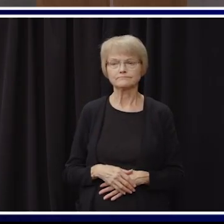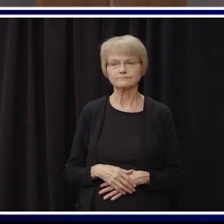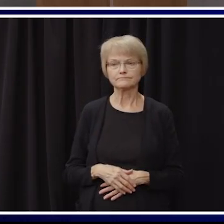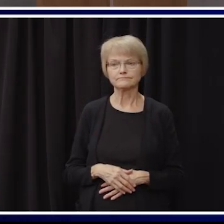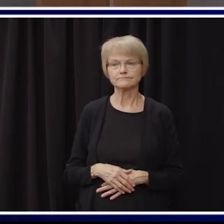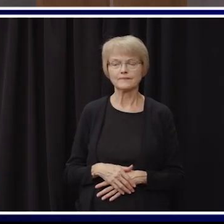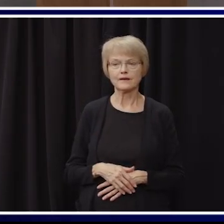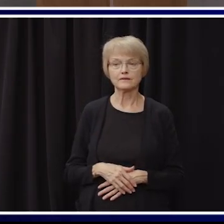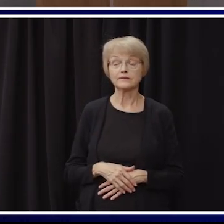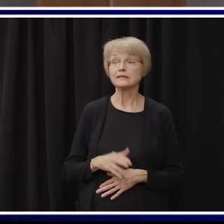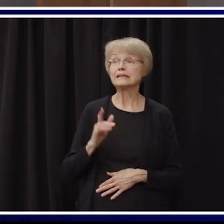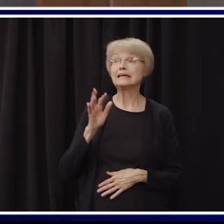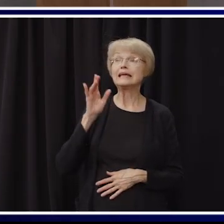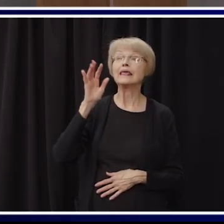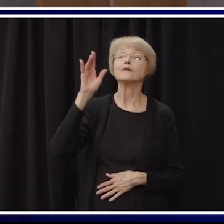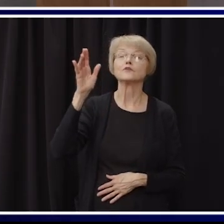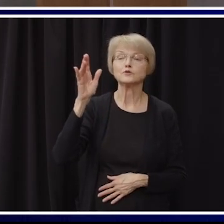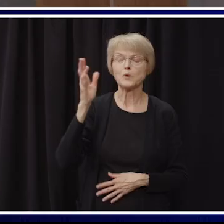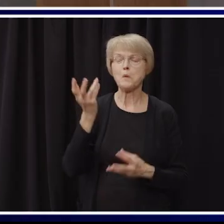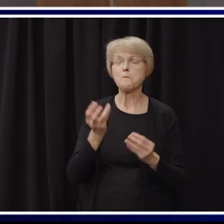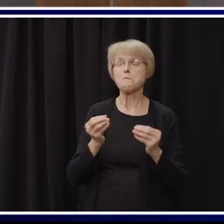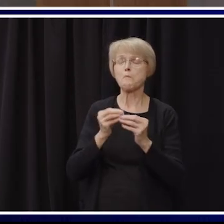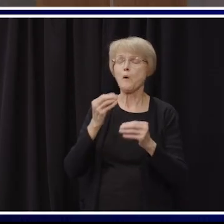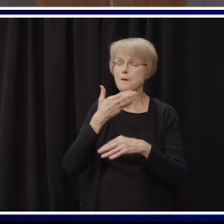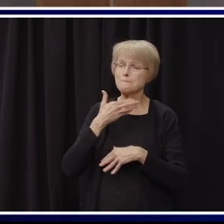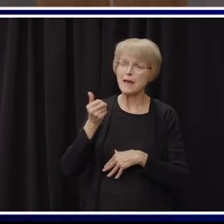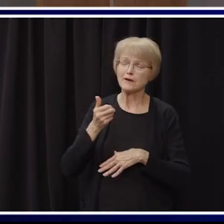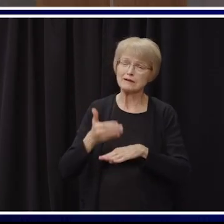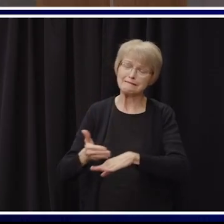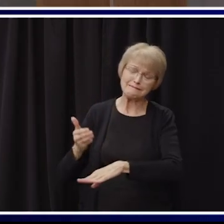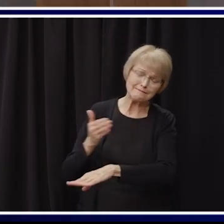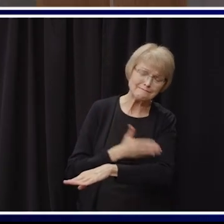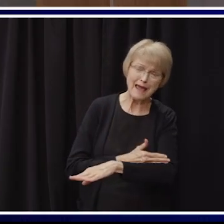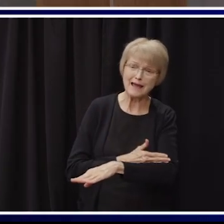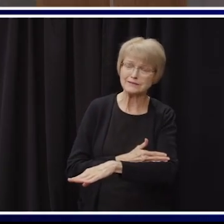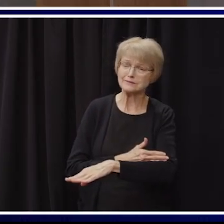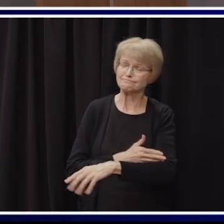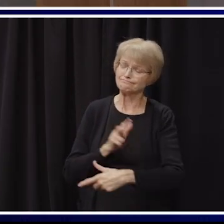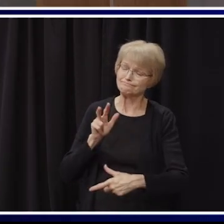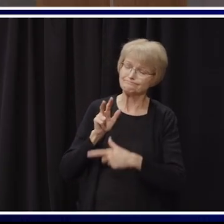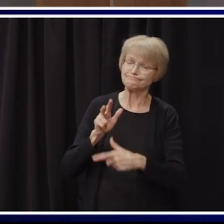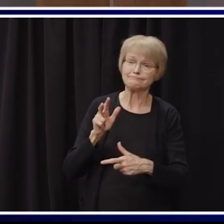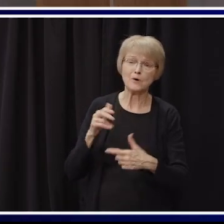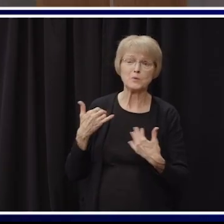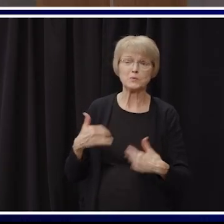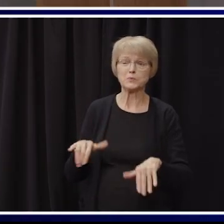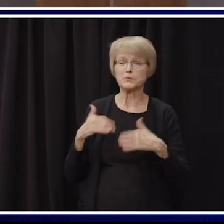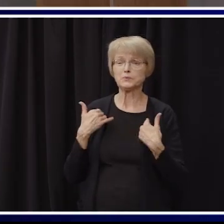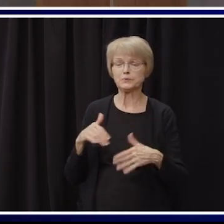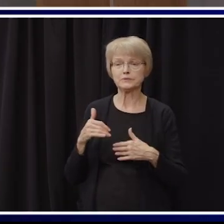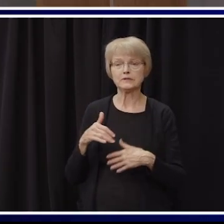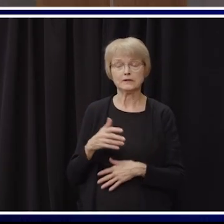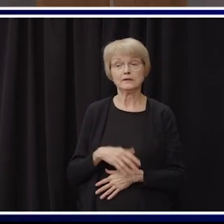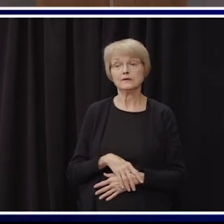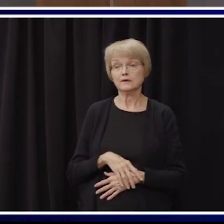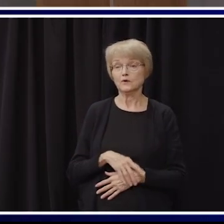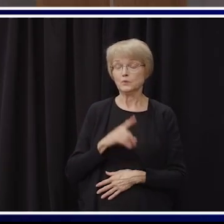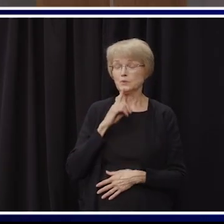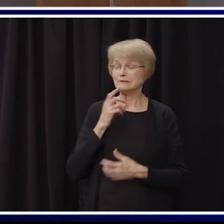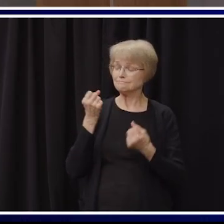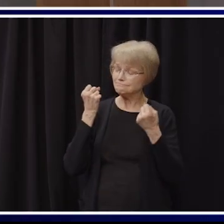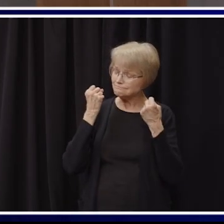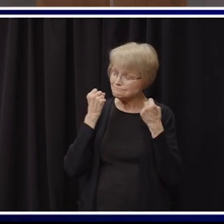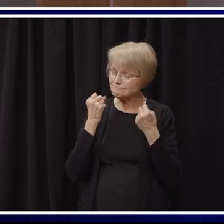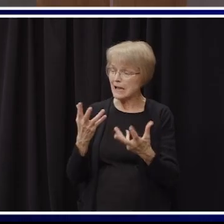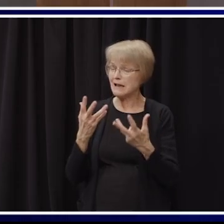future's bringing even better, more advanced features for us. So we are incorporating a ton